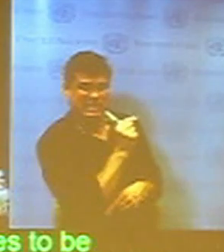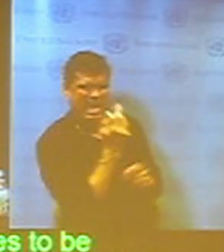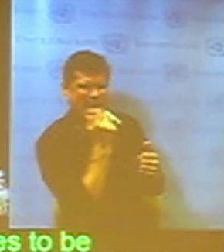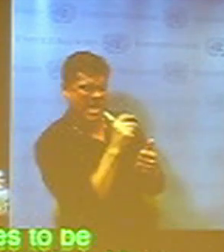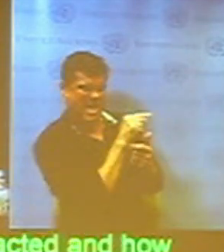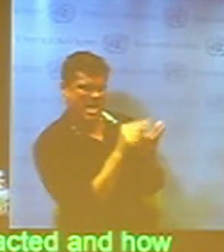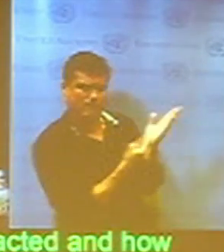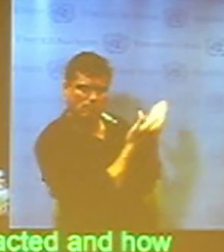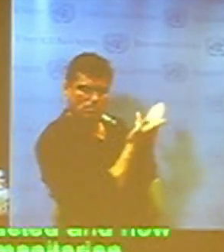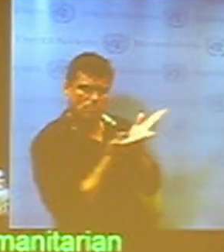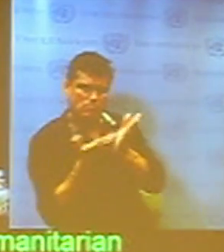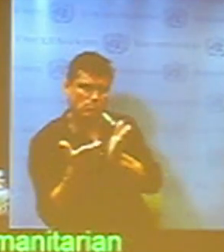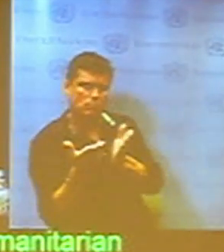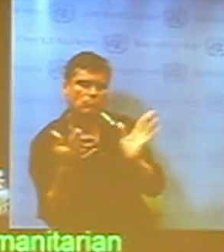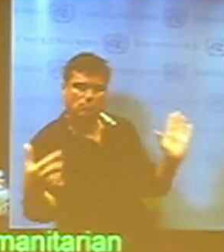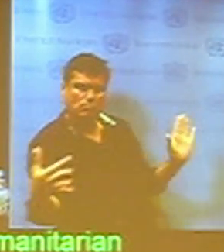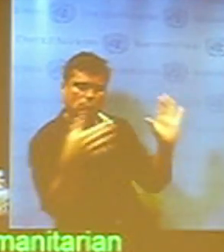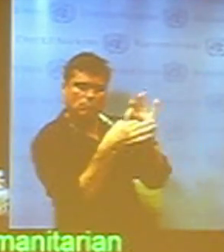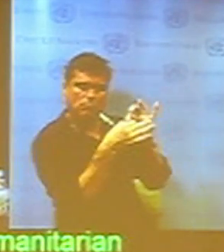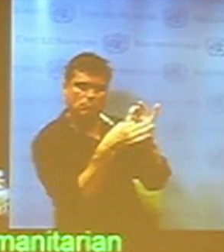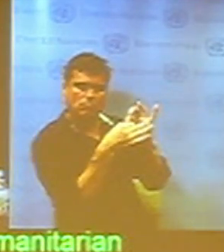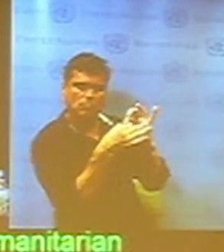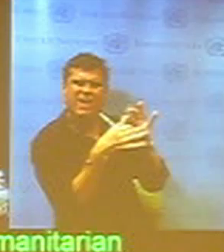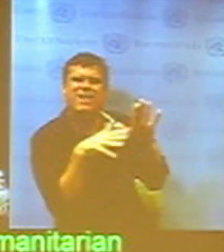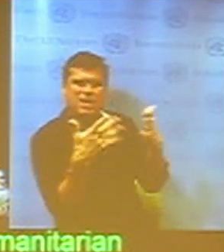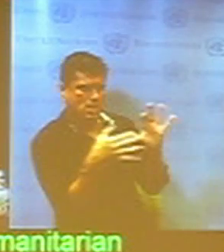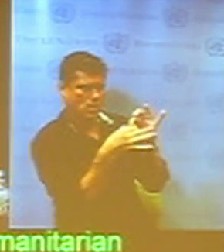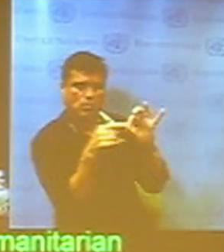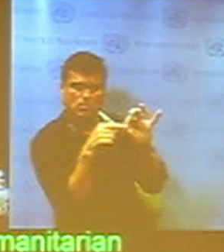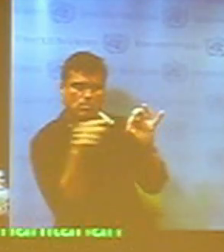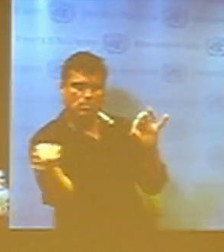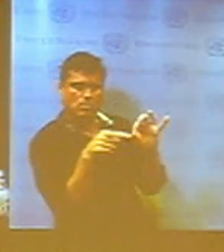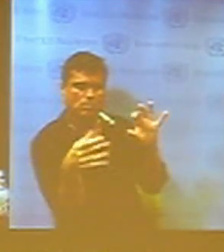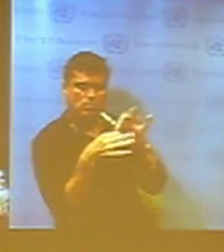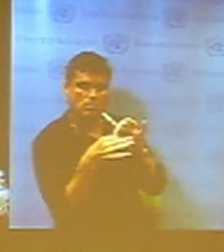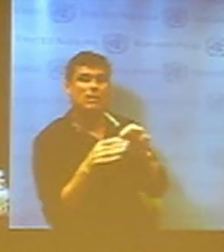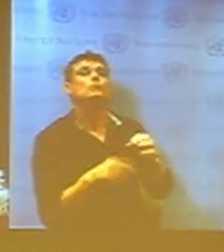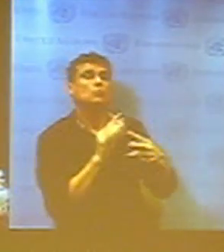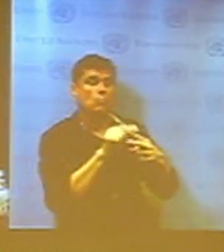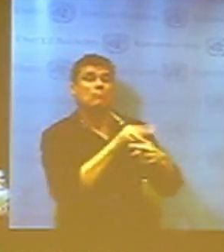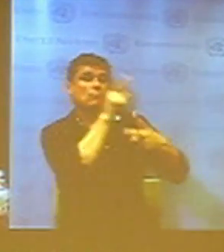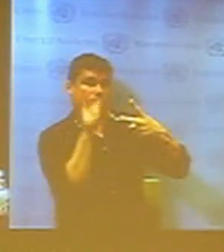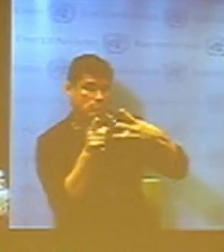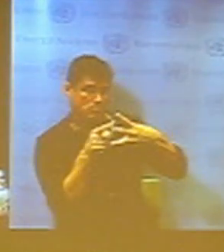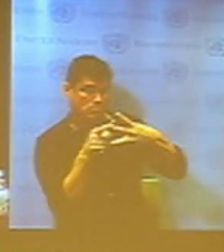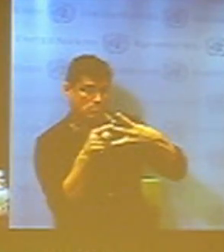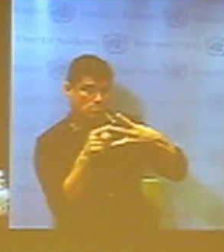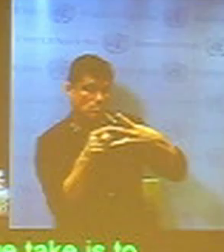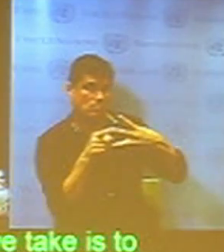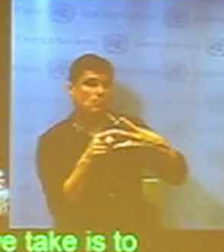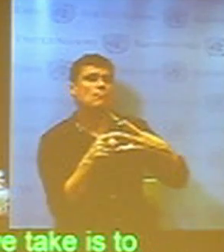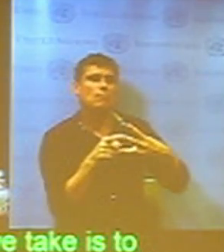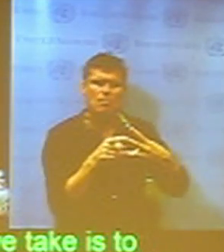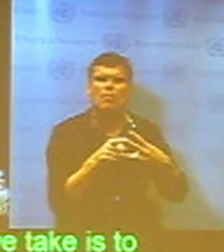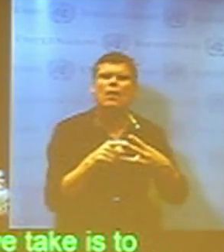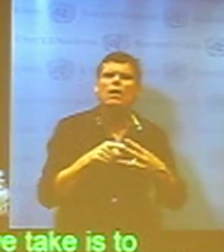So the second move that we take is to ensure accessibility. We need to create a physical environment that's accessible to people with